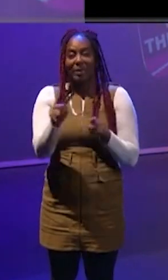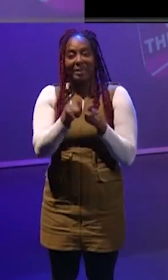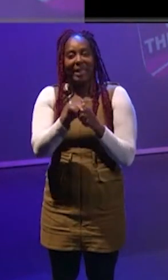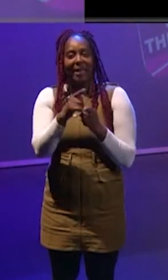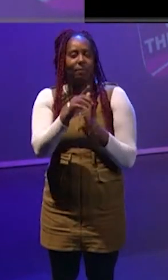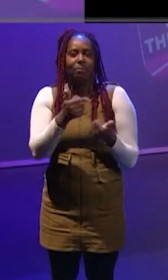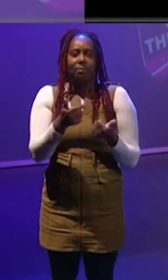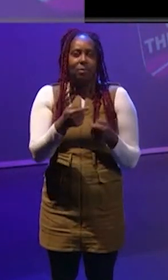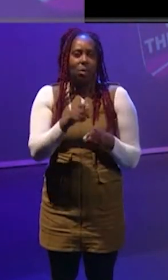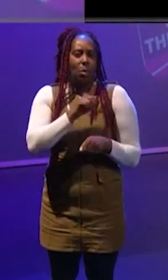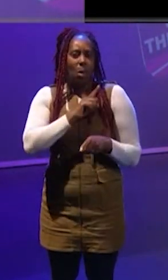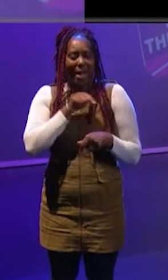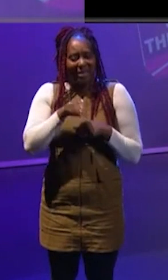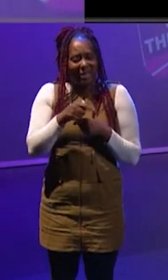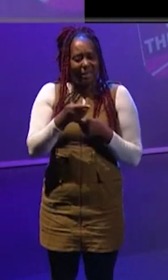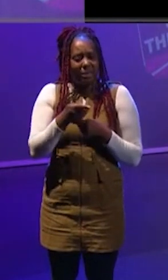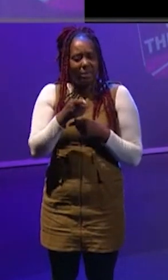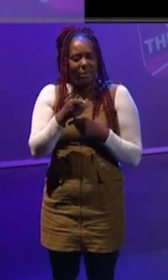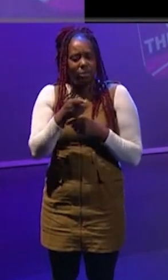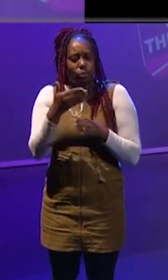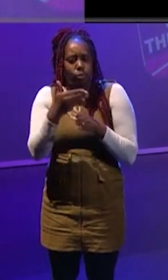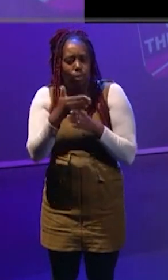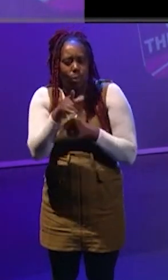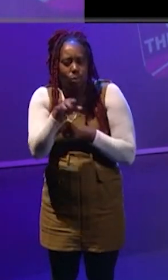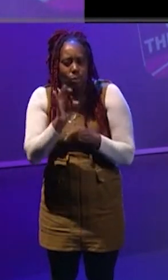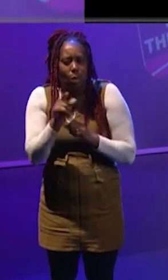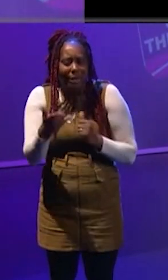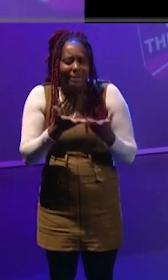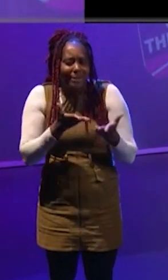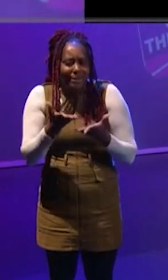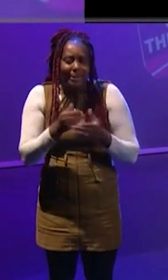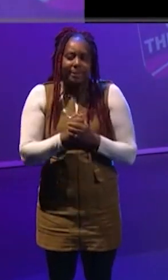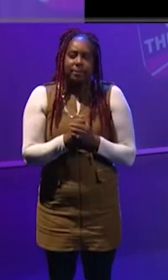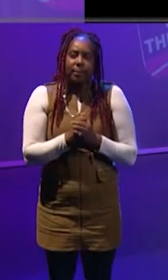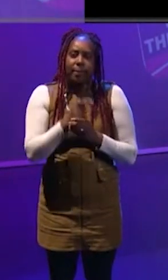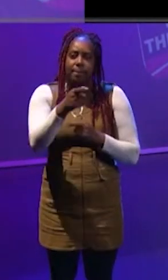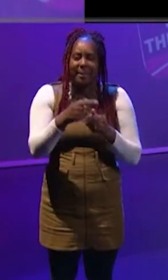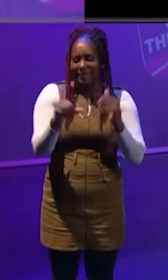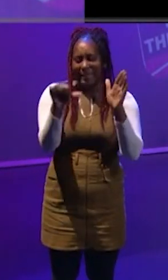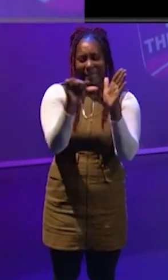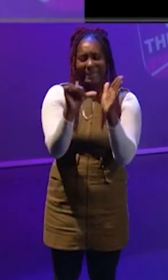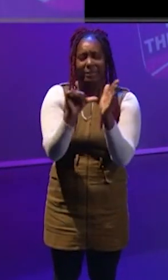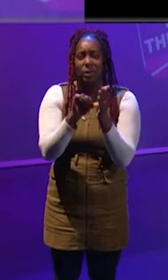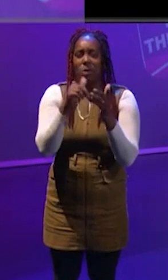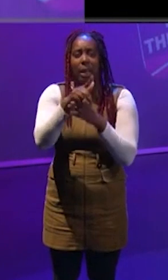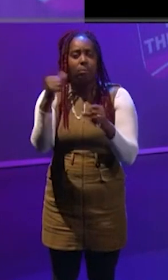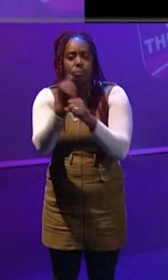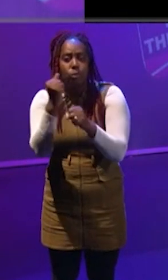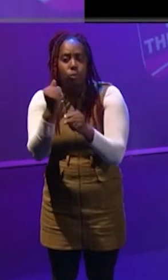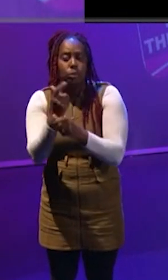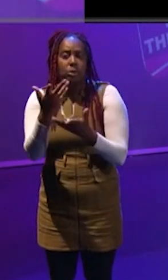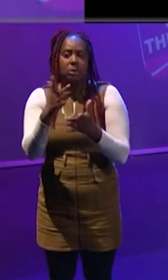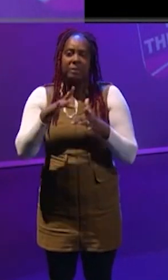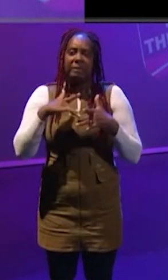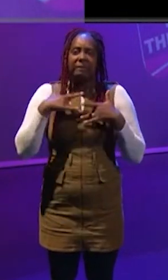the reason that I went into this career is, and Sophie said it as well, around advocacy. And I think that the difficult thing is that producers often do